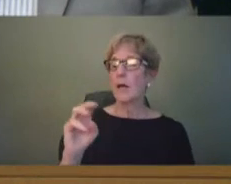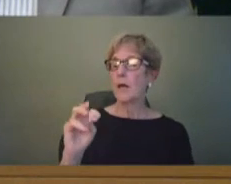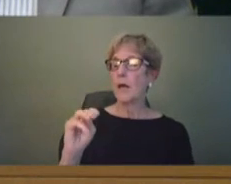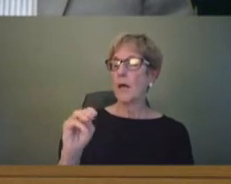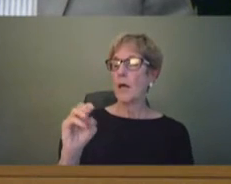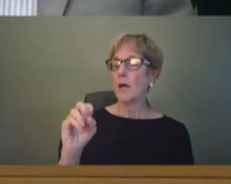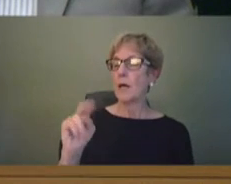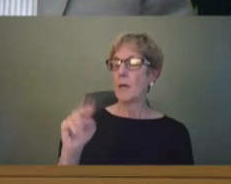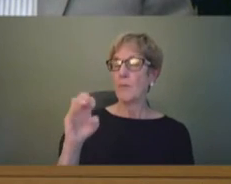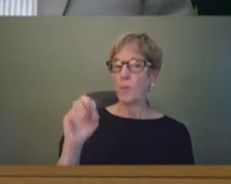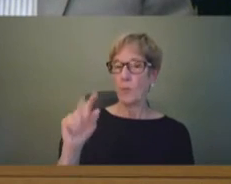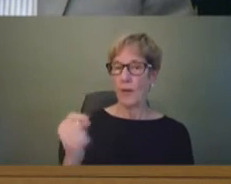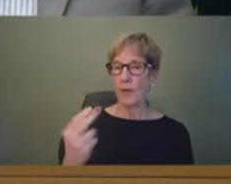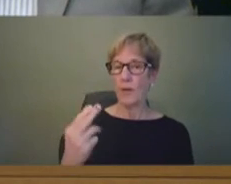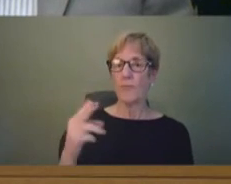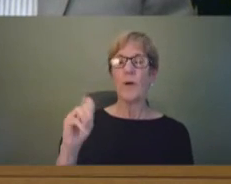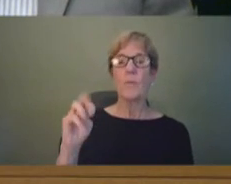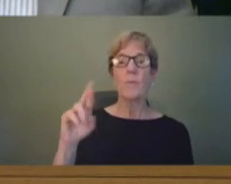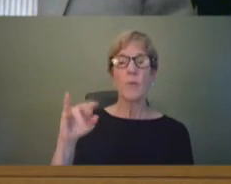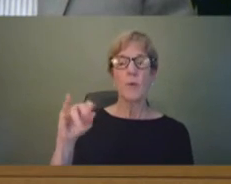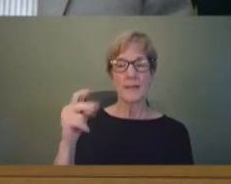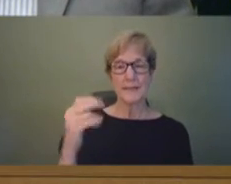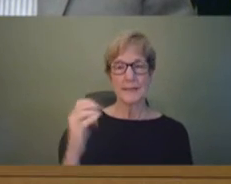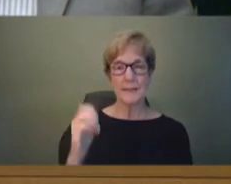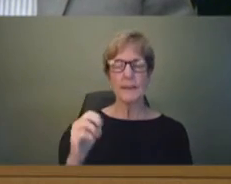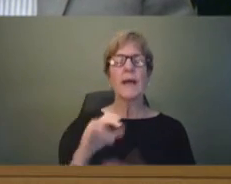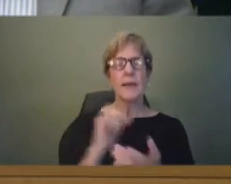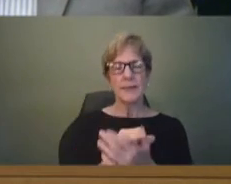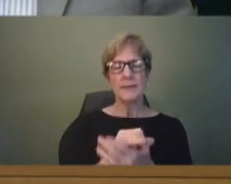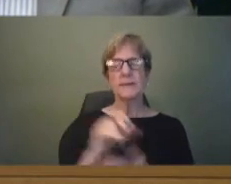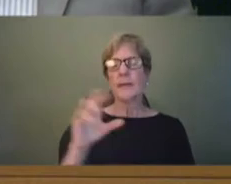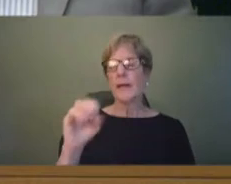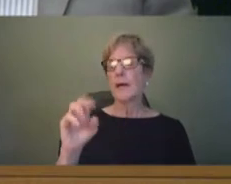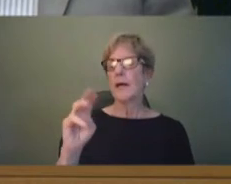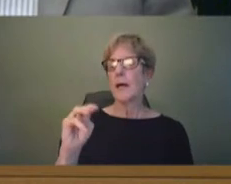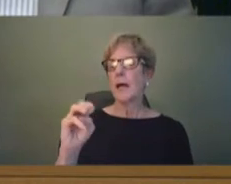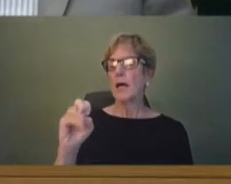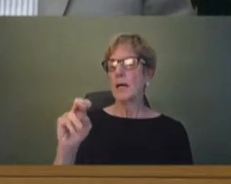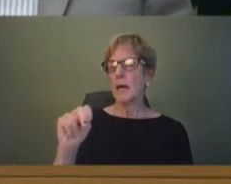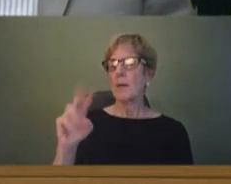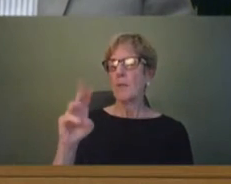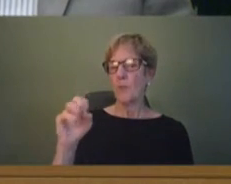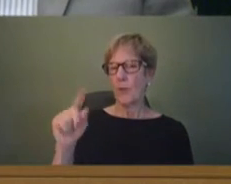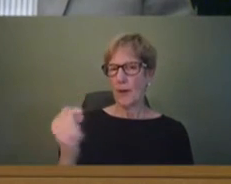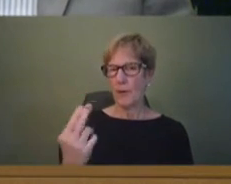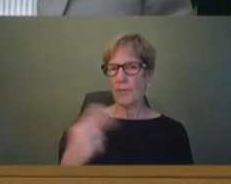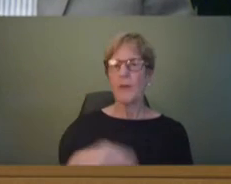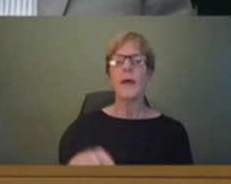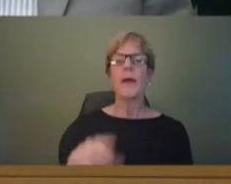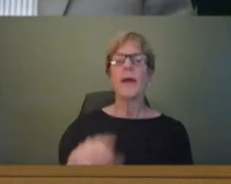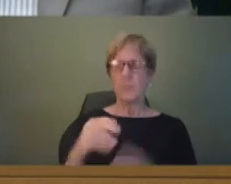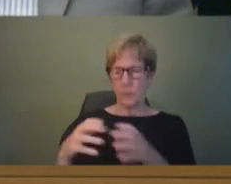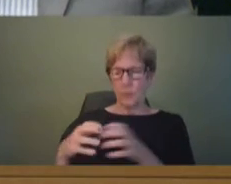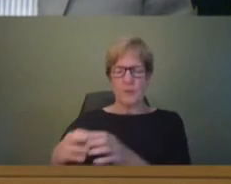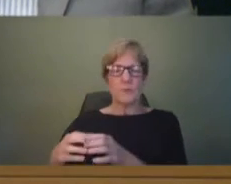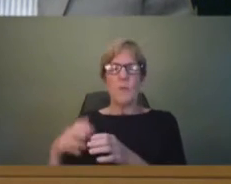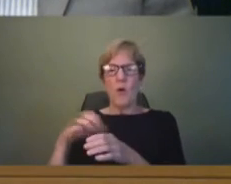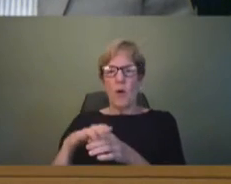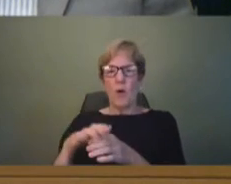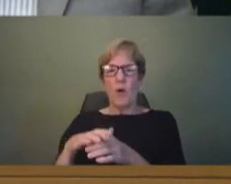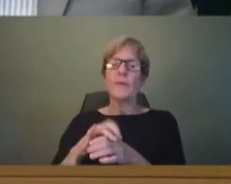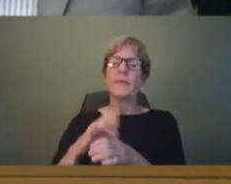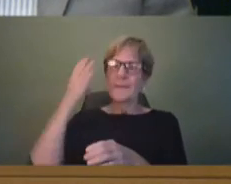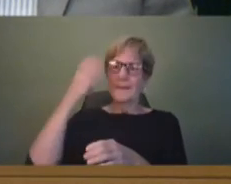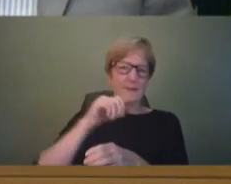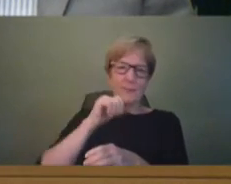association so we're it is this is actually in the Commonwealth morning Side neighborhood not The Plaza Midwood neighborhood where the small little neighborhood that often gets mistaken for Plaza